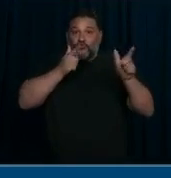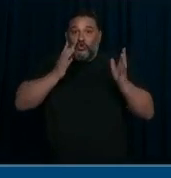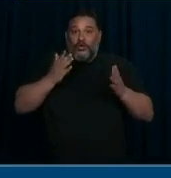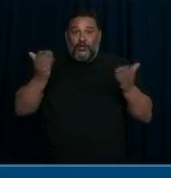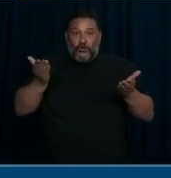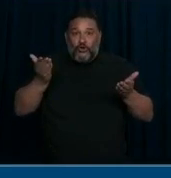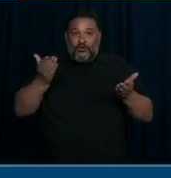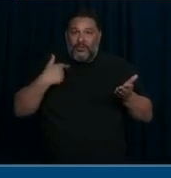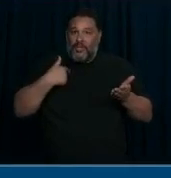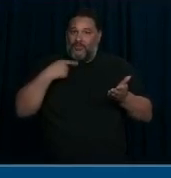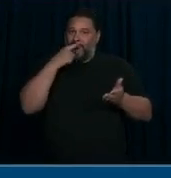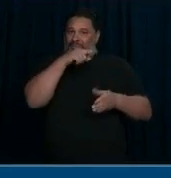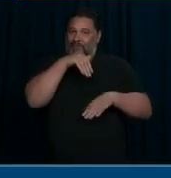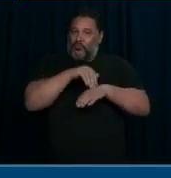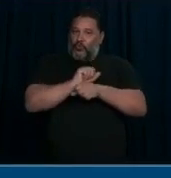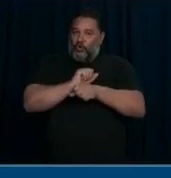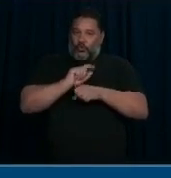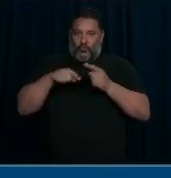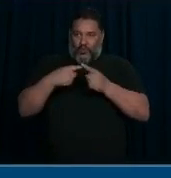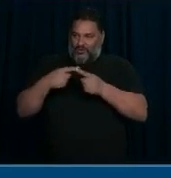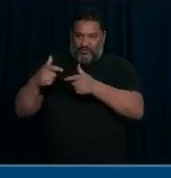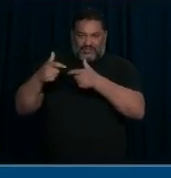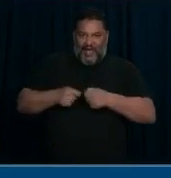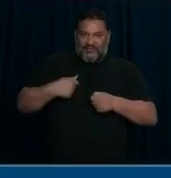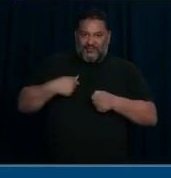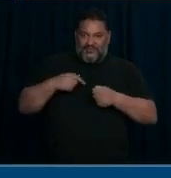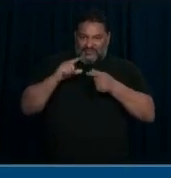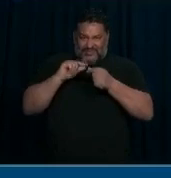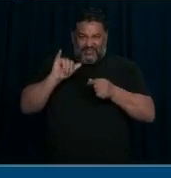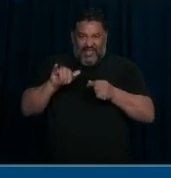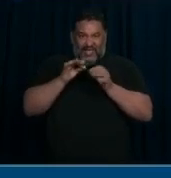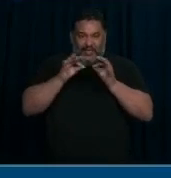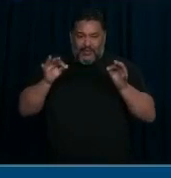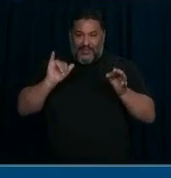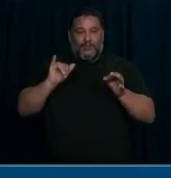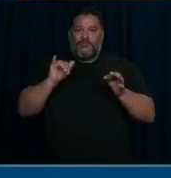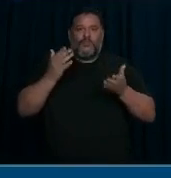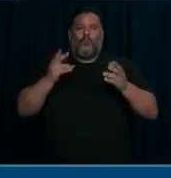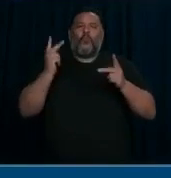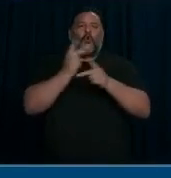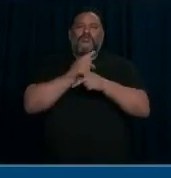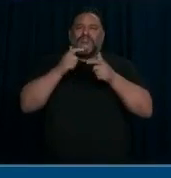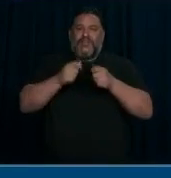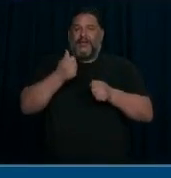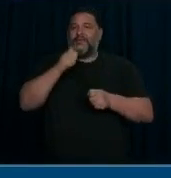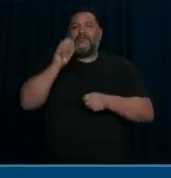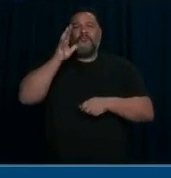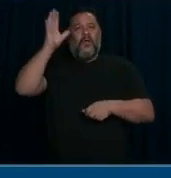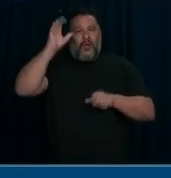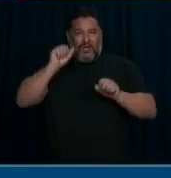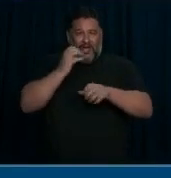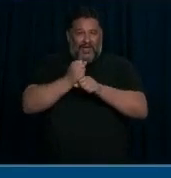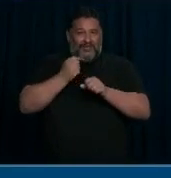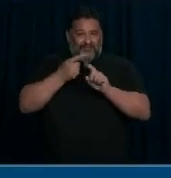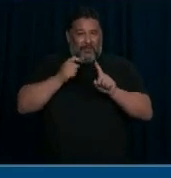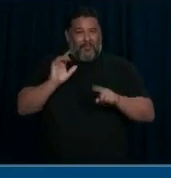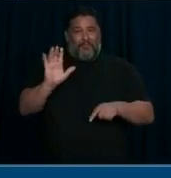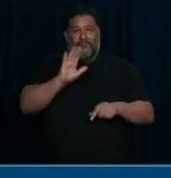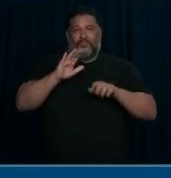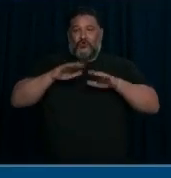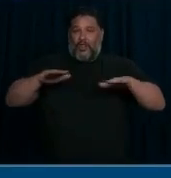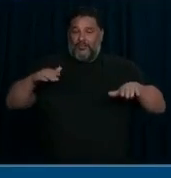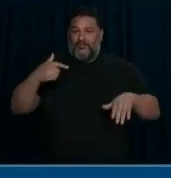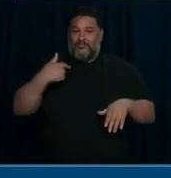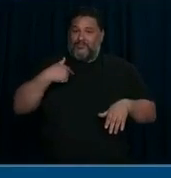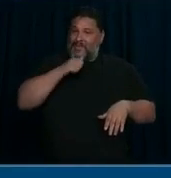work when I got that text, and I have to say it's probably the worst text that any parent can possibly get from their child. I'm